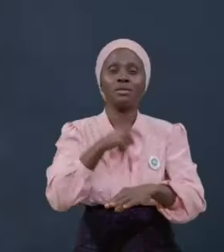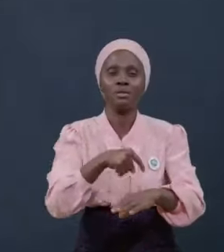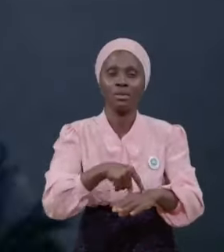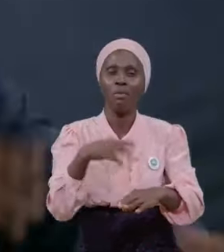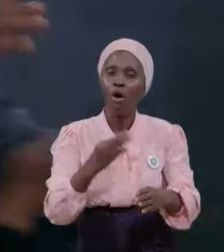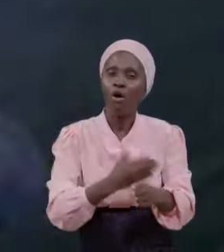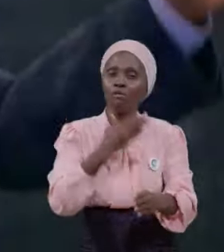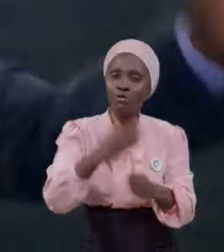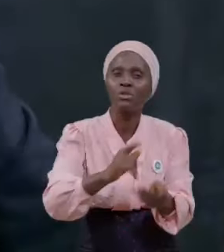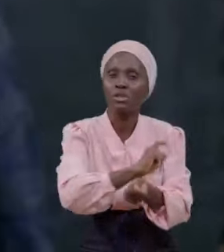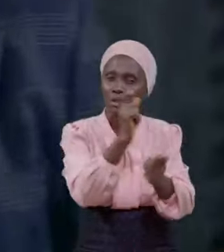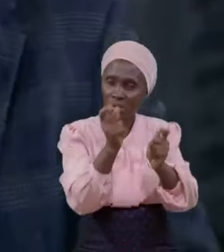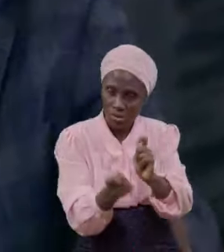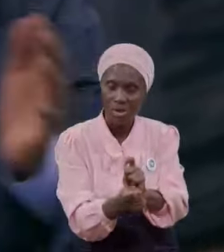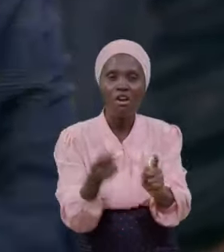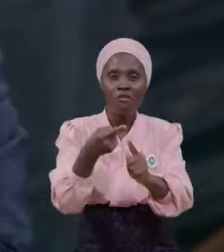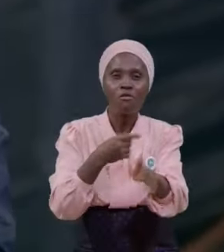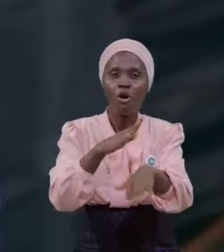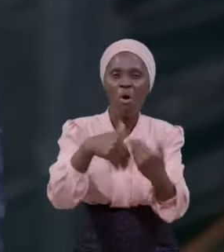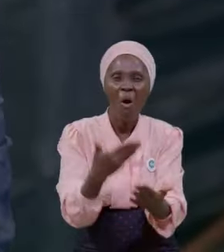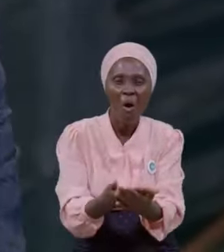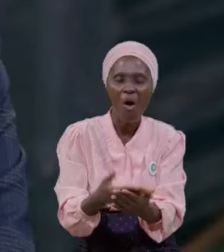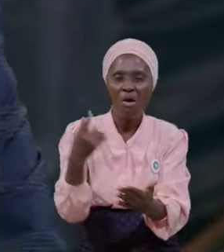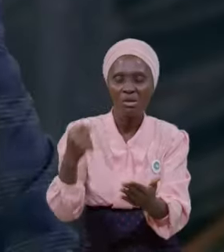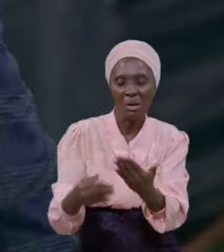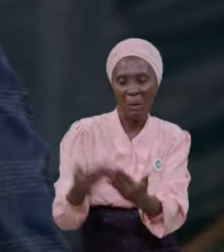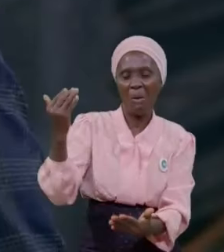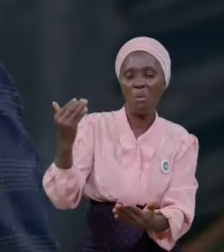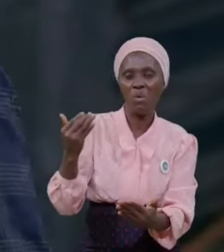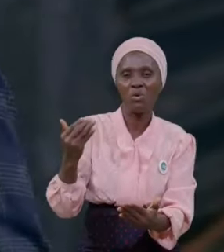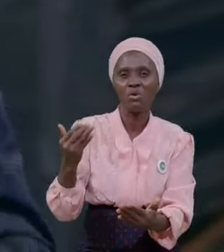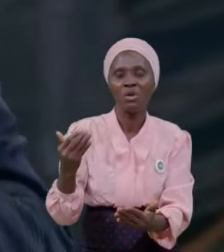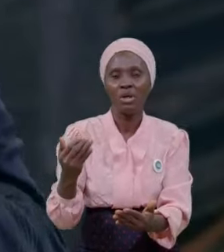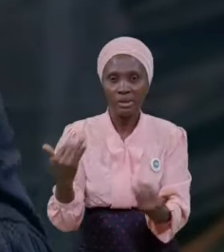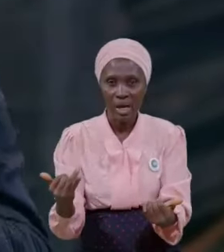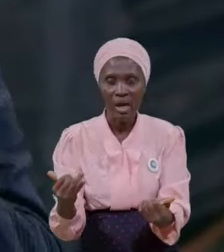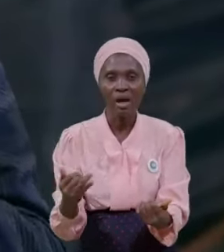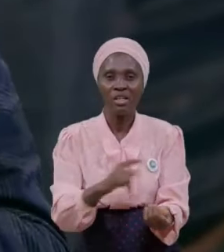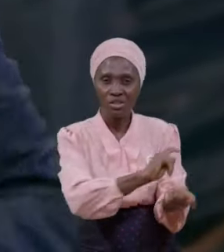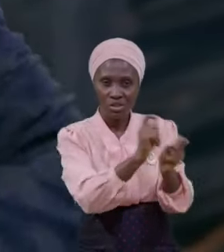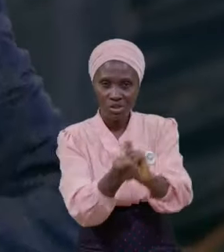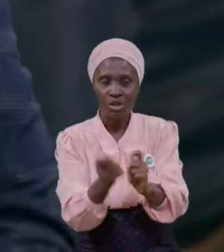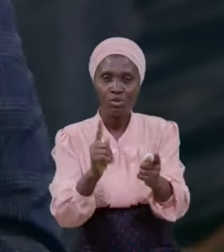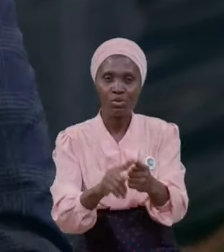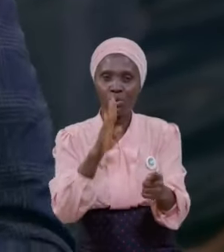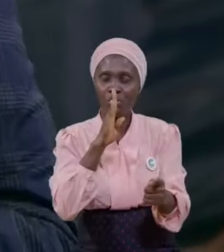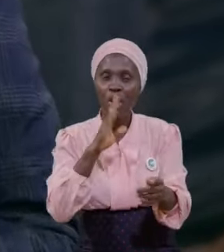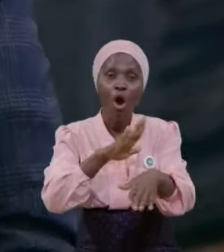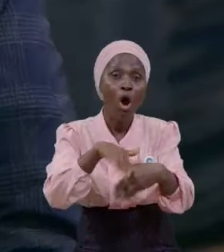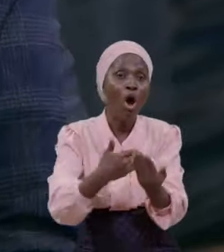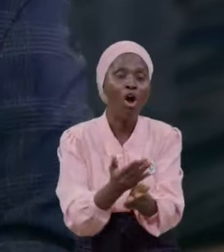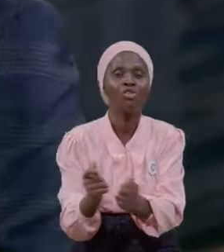to being altogether a Christian. He said, immediately, I conferred not